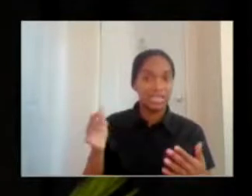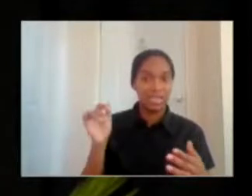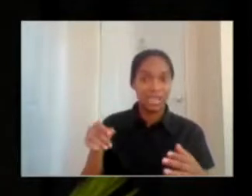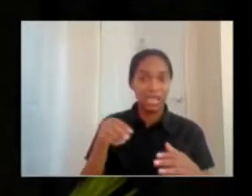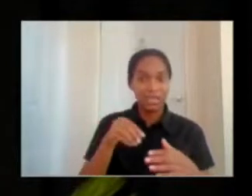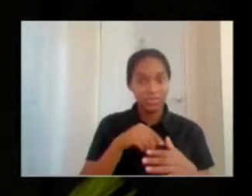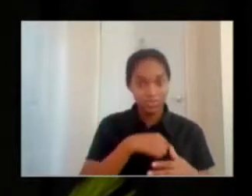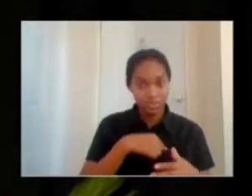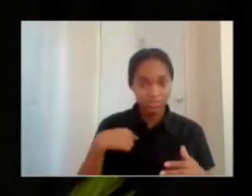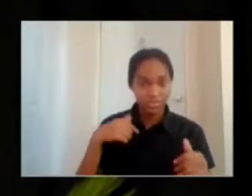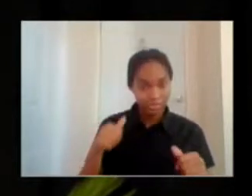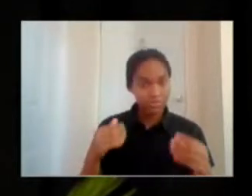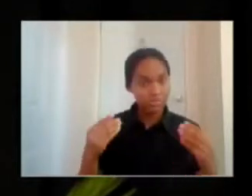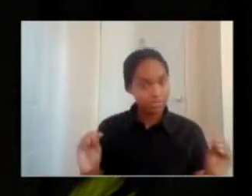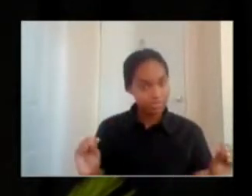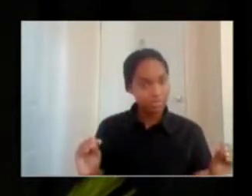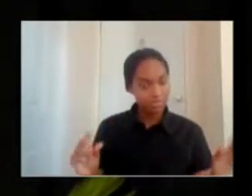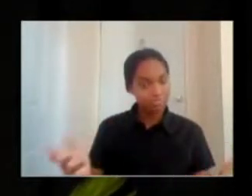can sell.